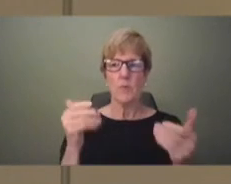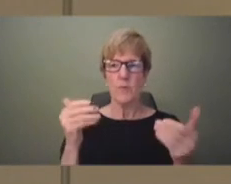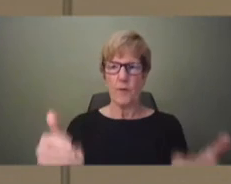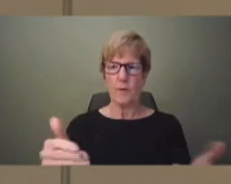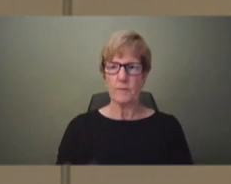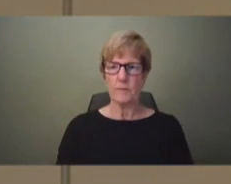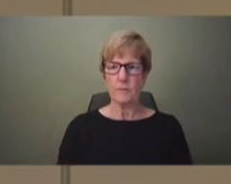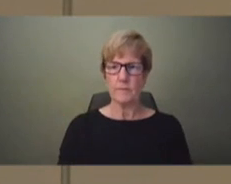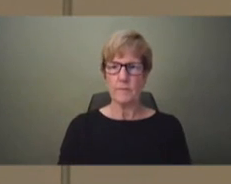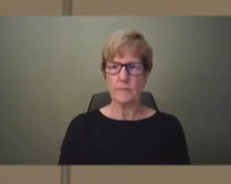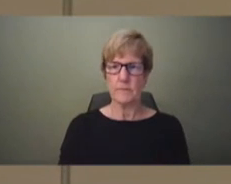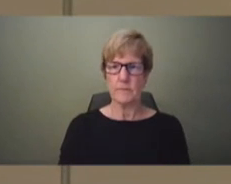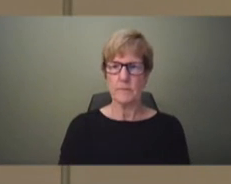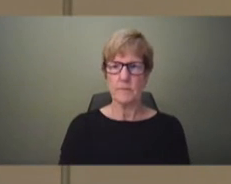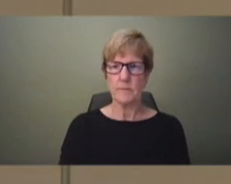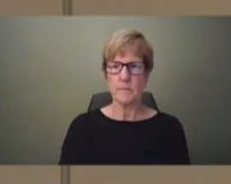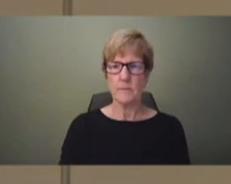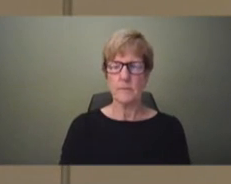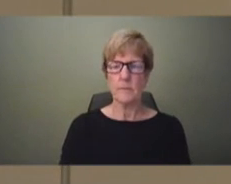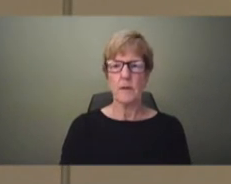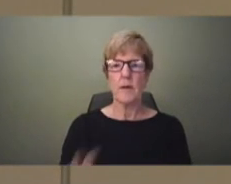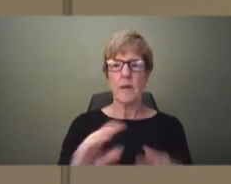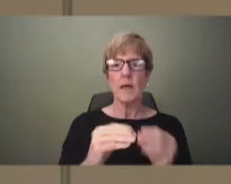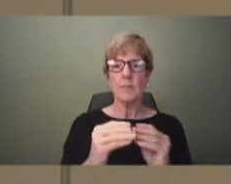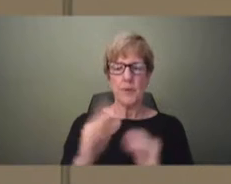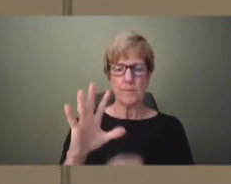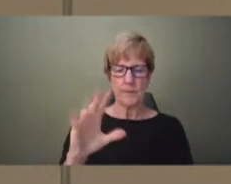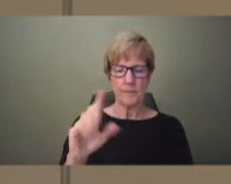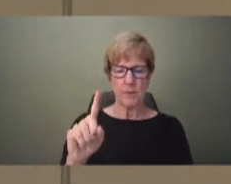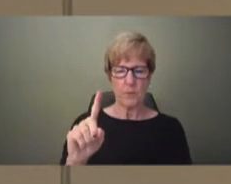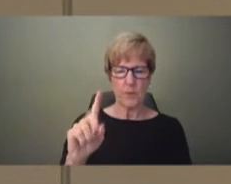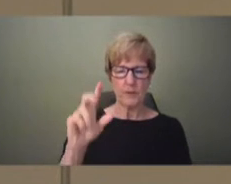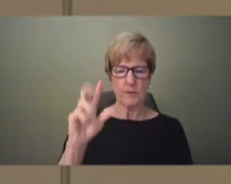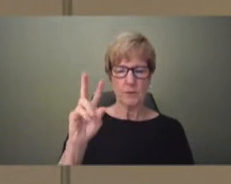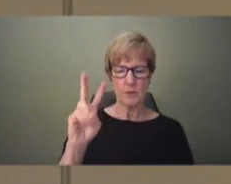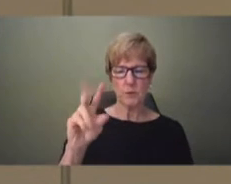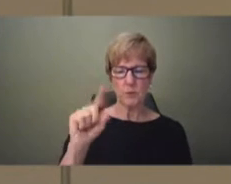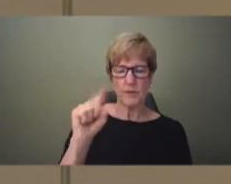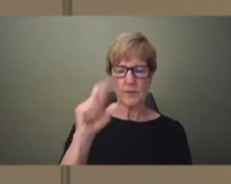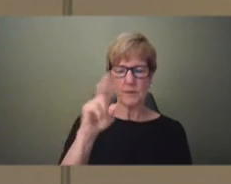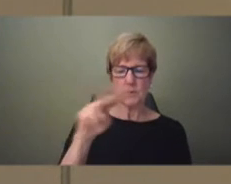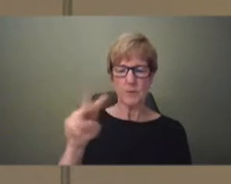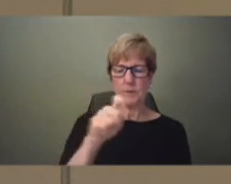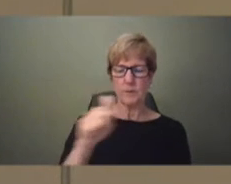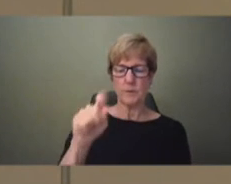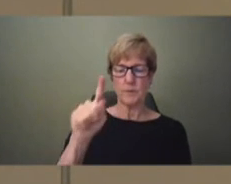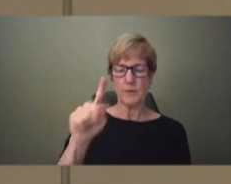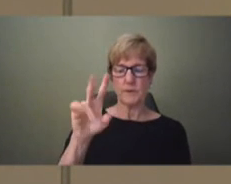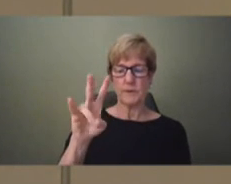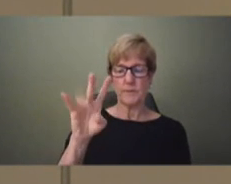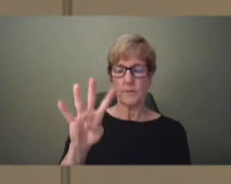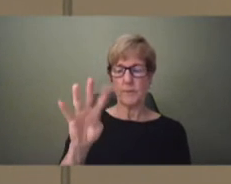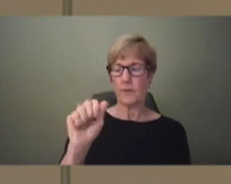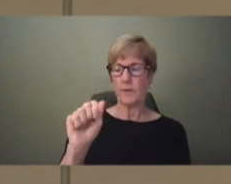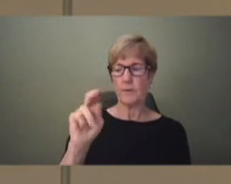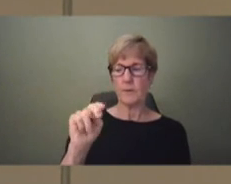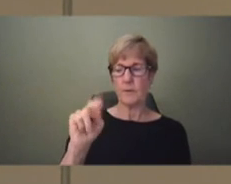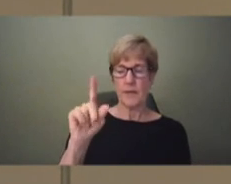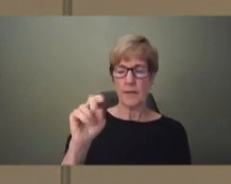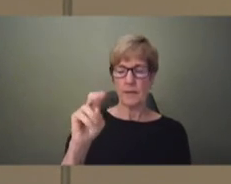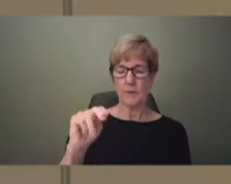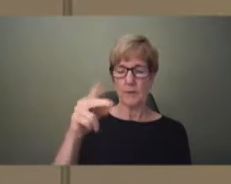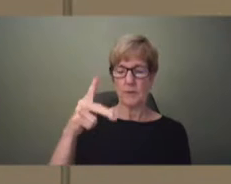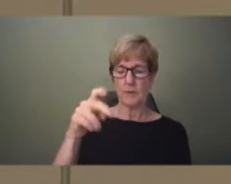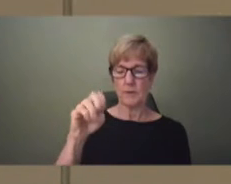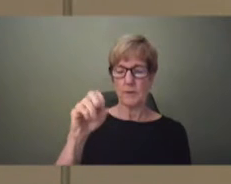agenda item number 51 resoning petition 2022 D1 74 by Anderson Pearson located on